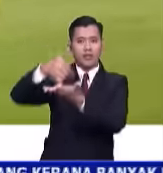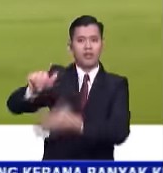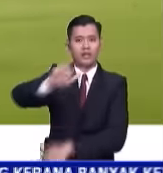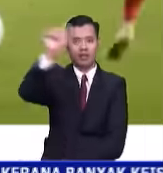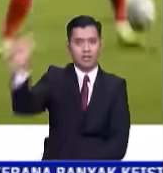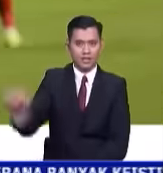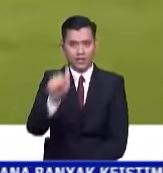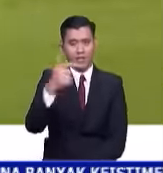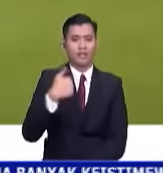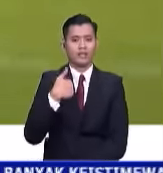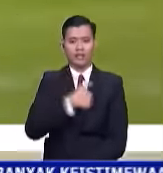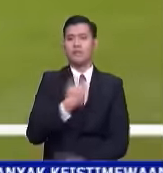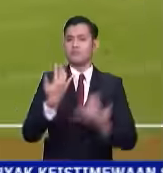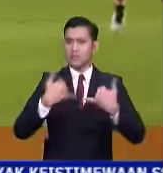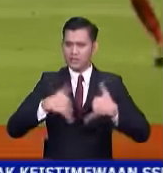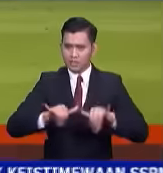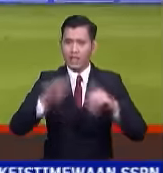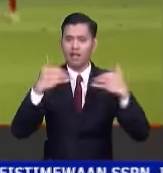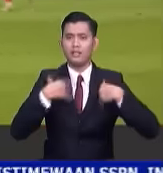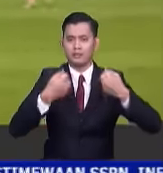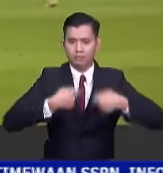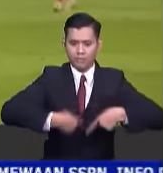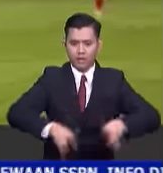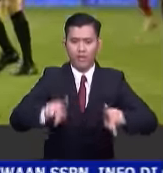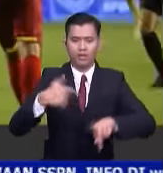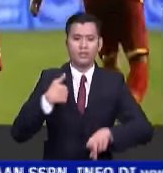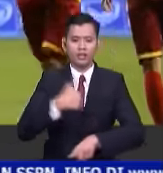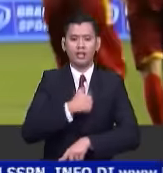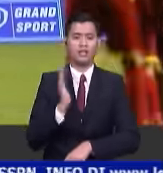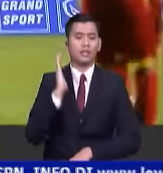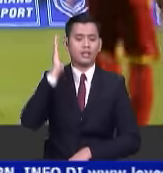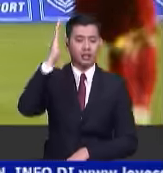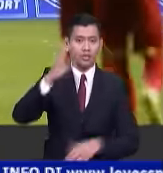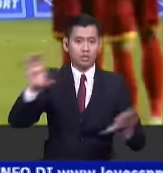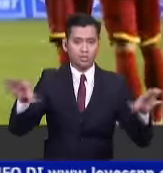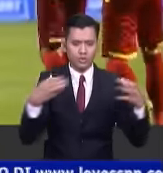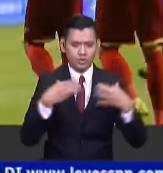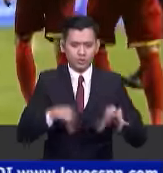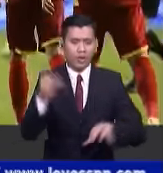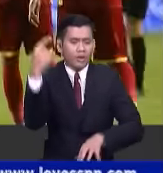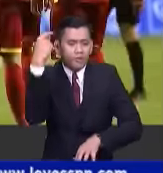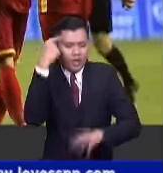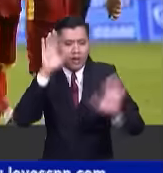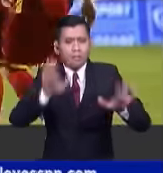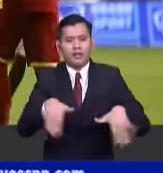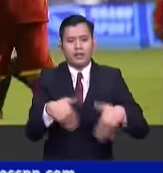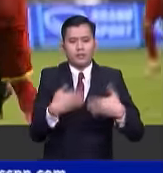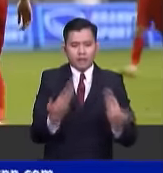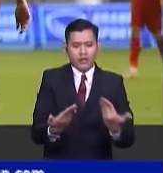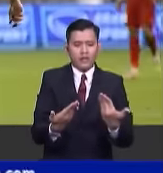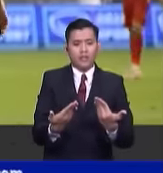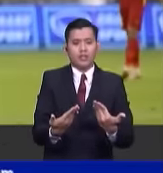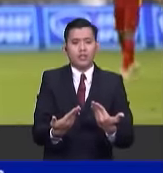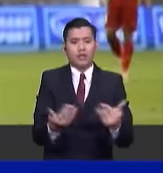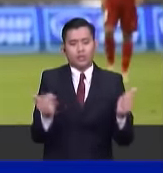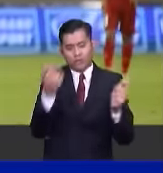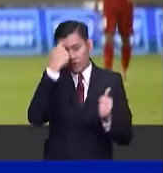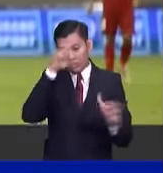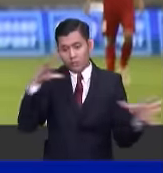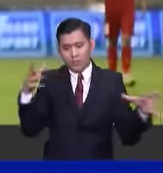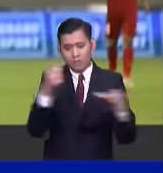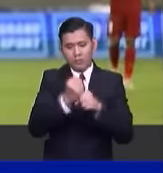attack. I think both team also playing very open, try to get a positive result. Of course,